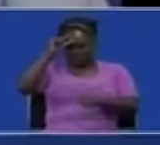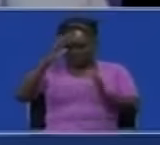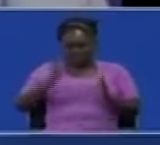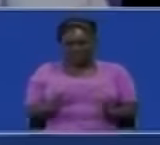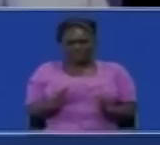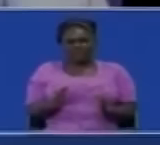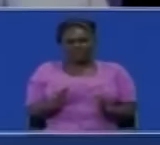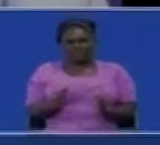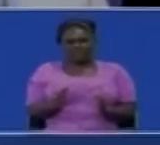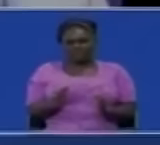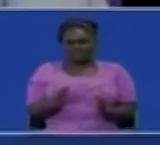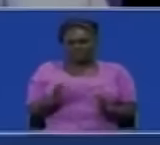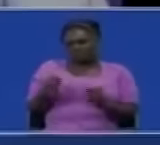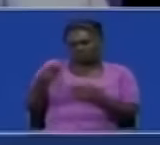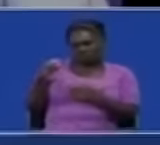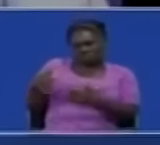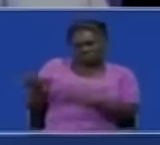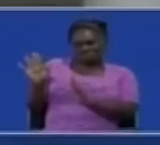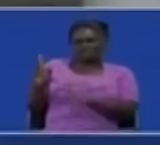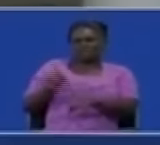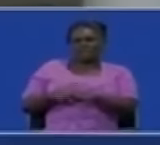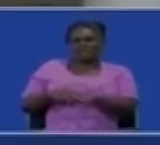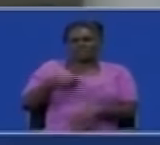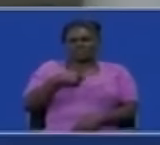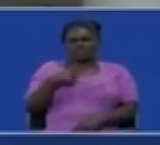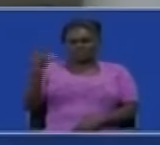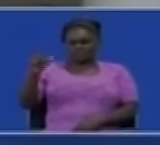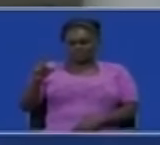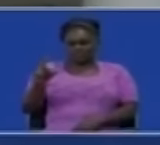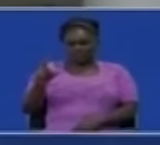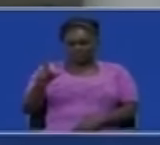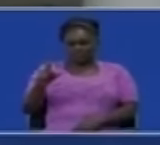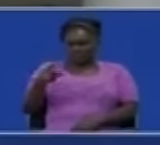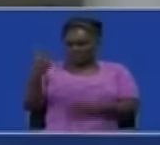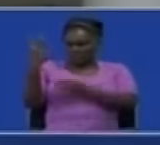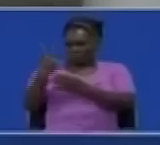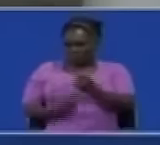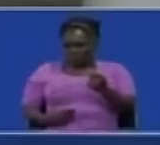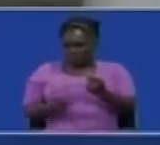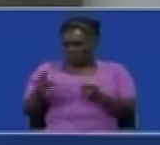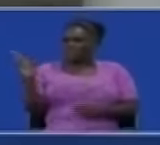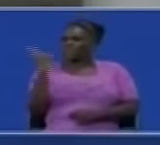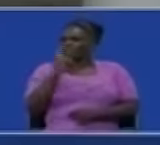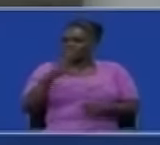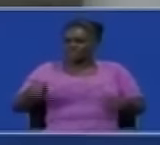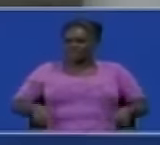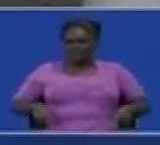president was sidelining him during his coastal tours. Even as Joho and Kingi claim their lives are in danger, State House has ruled out